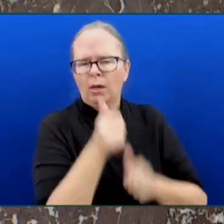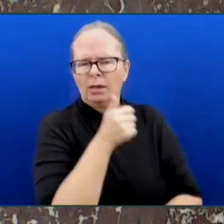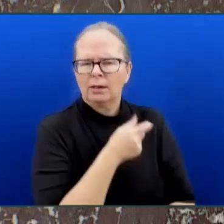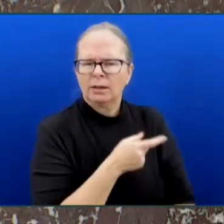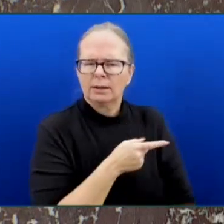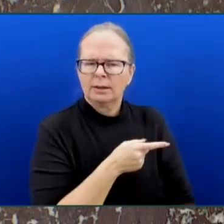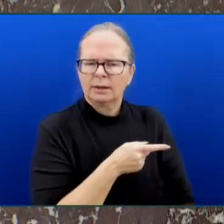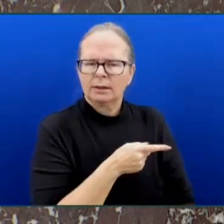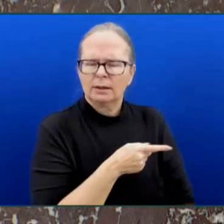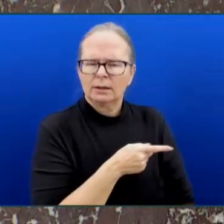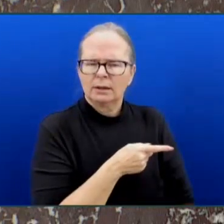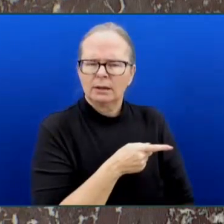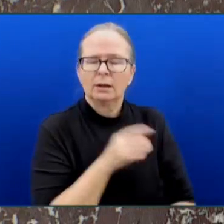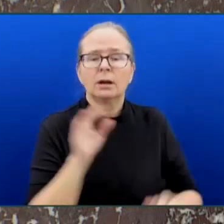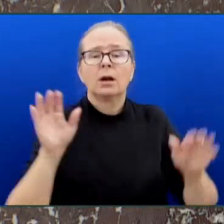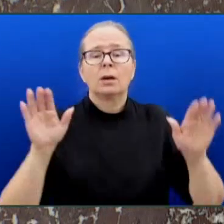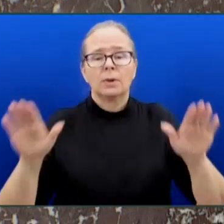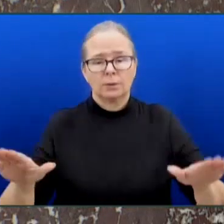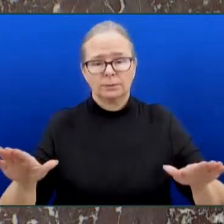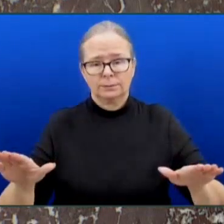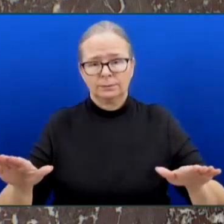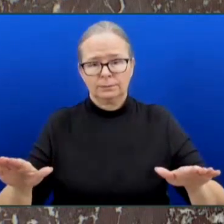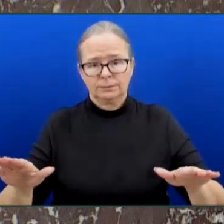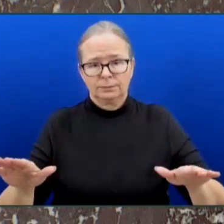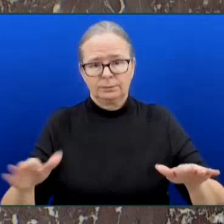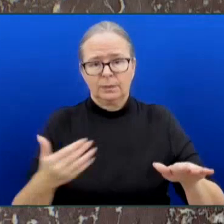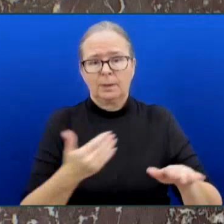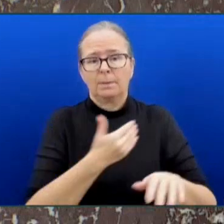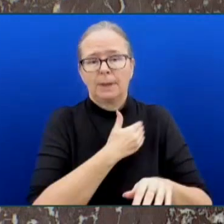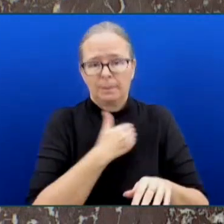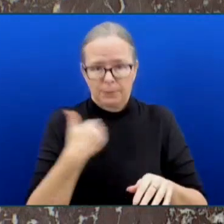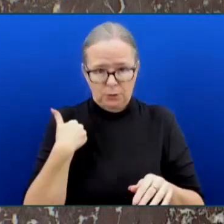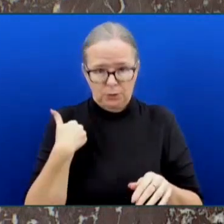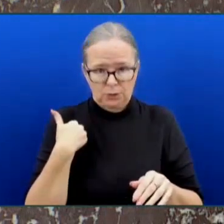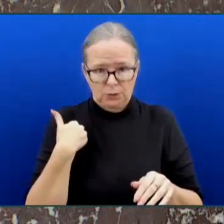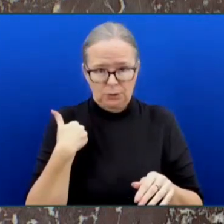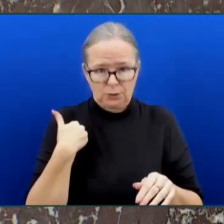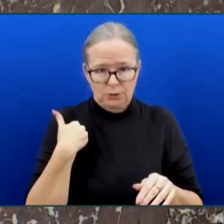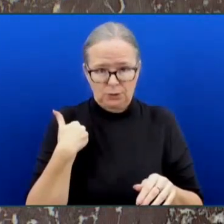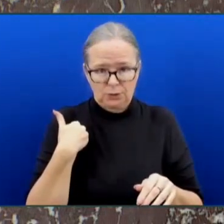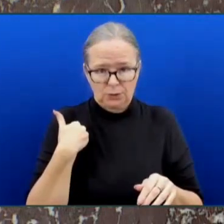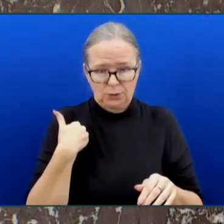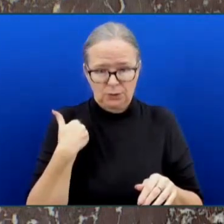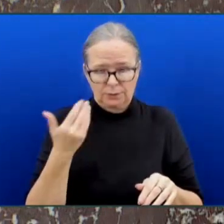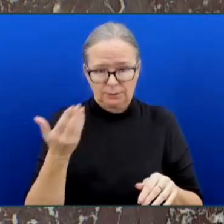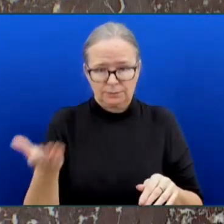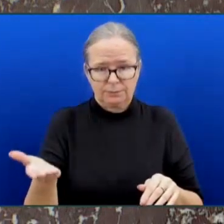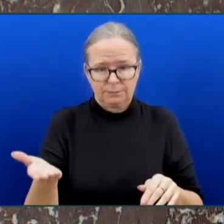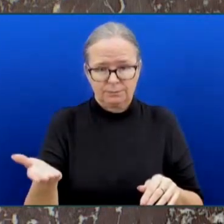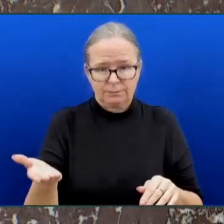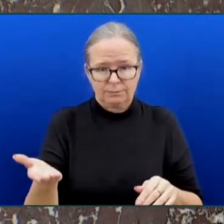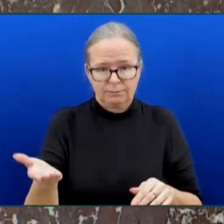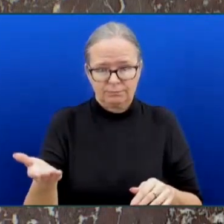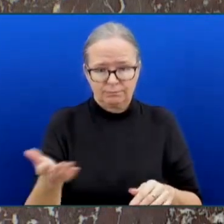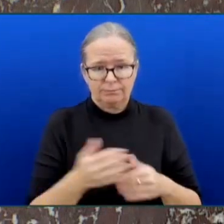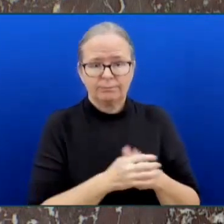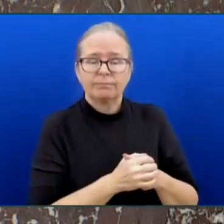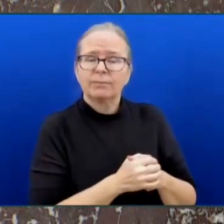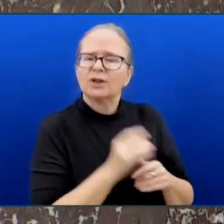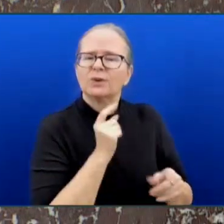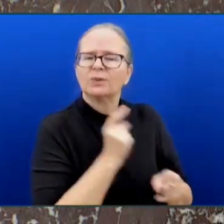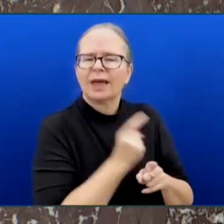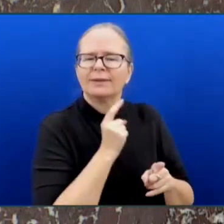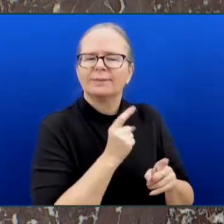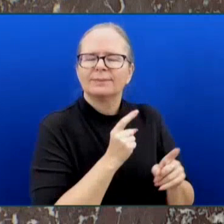Members. Minister. Well, that's right, Mr. Speaker. I heard the members opposite. The